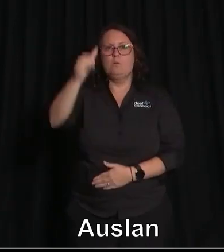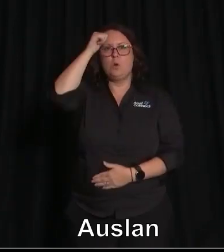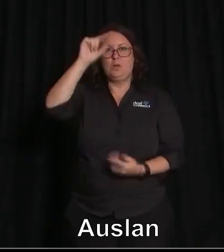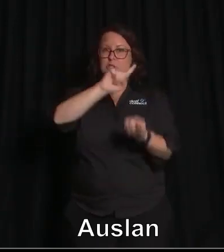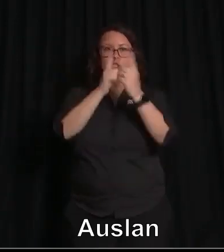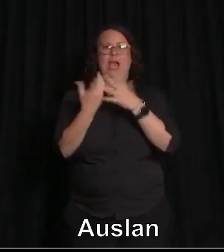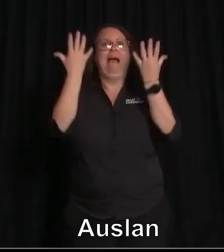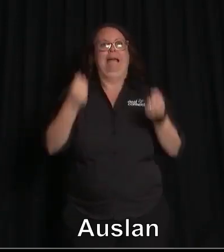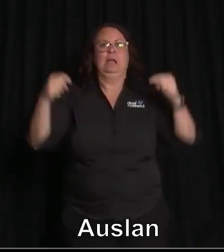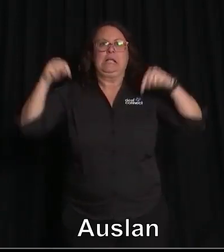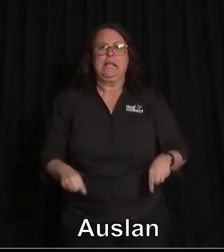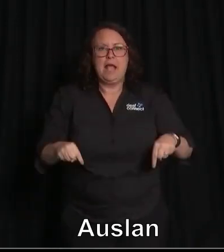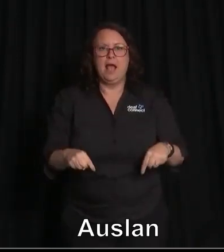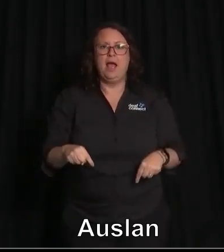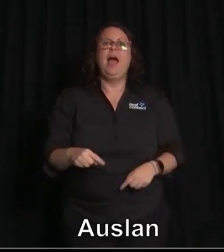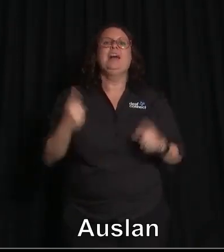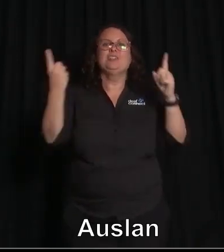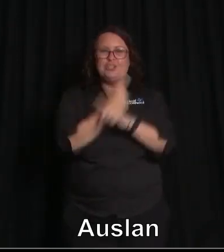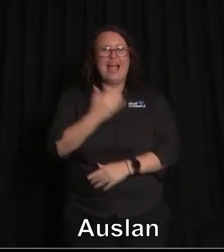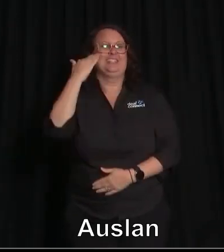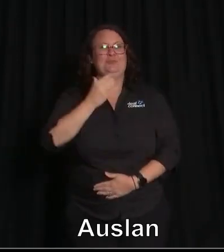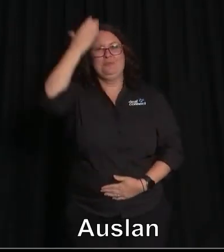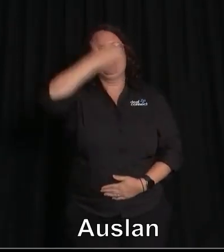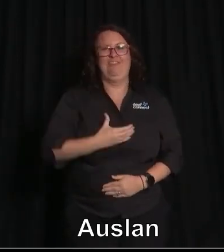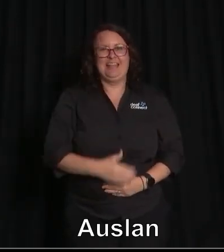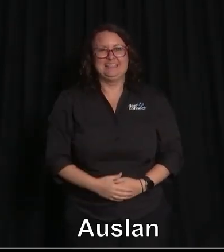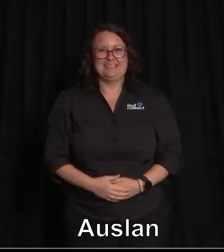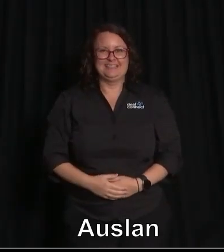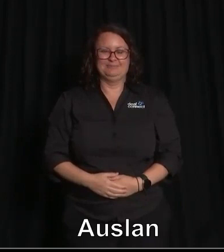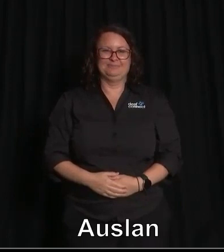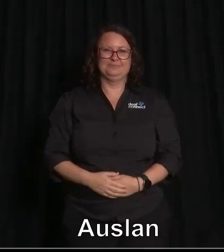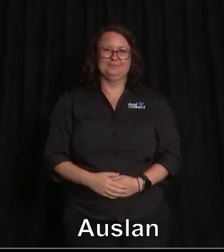here, and it has a woman's face on it.